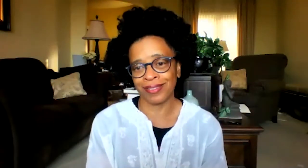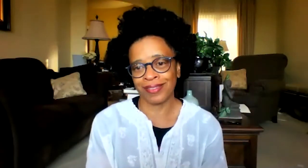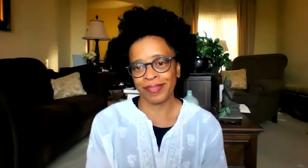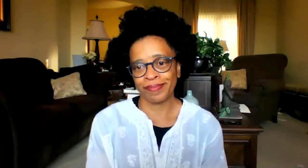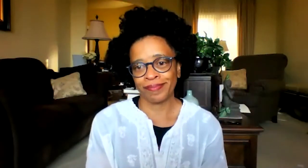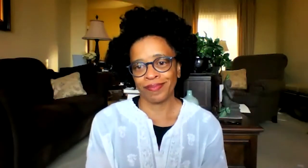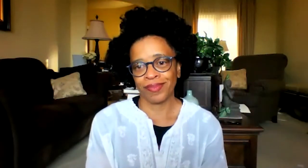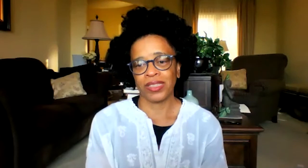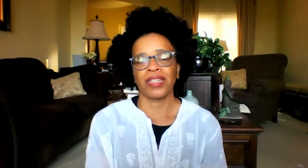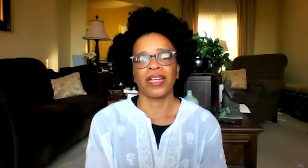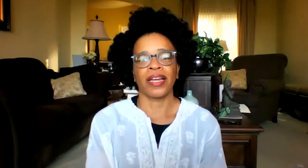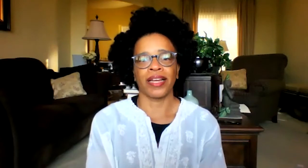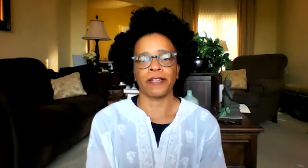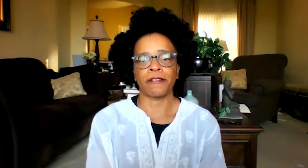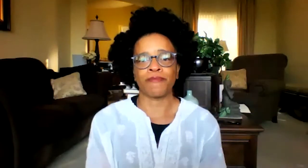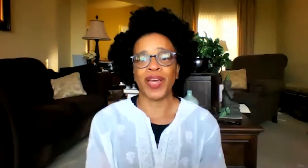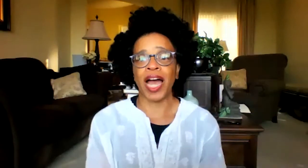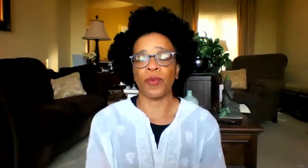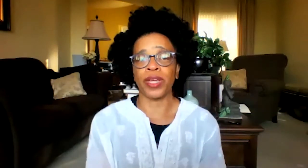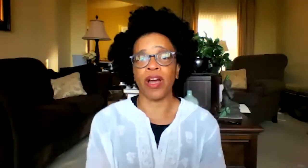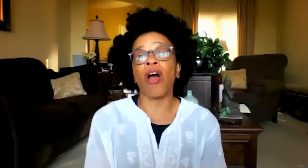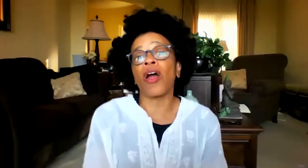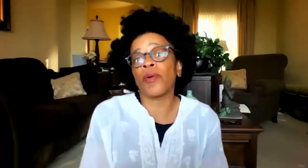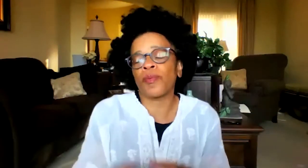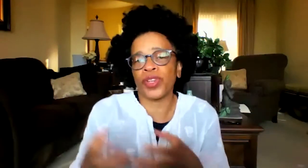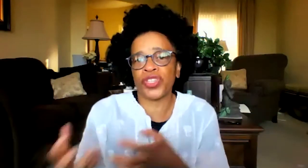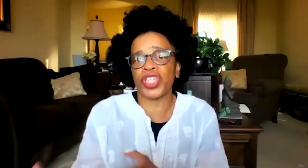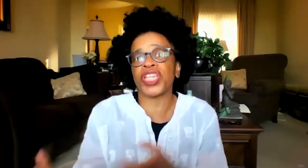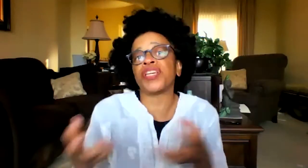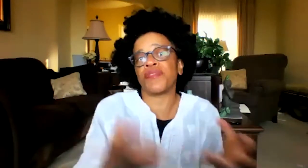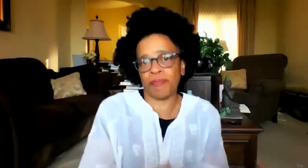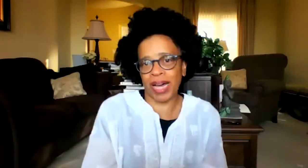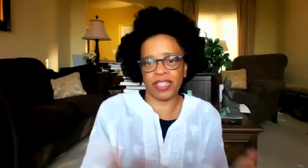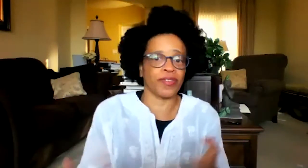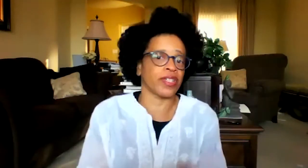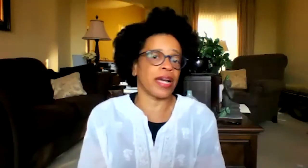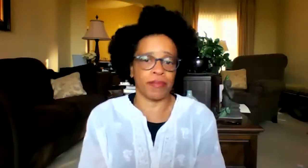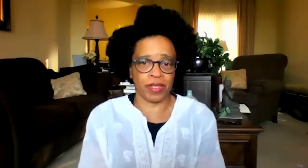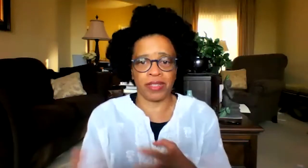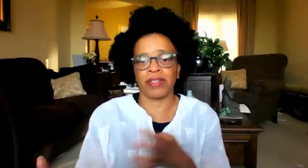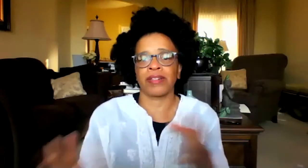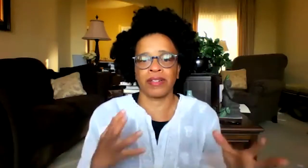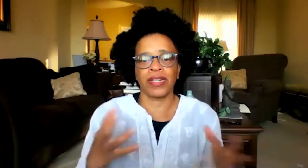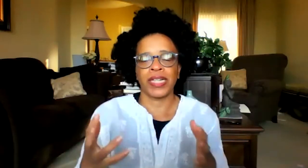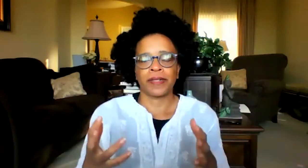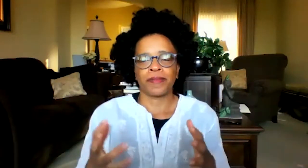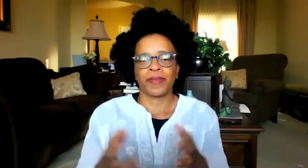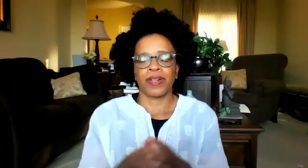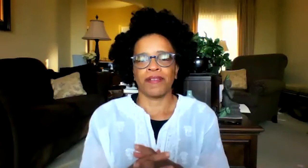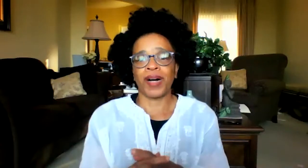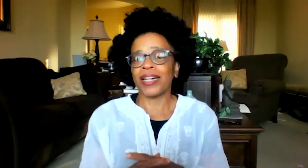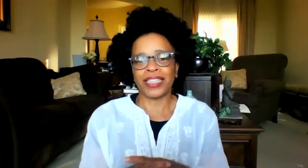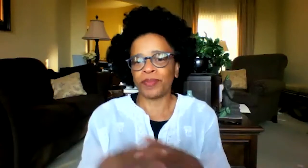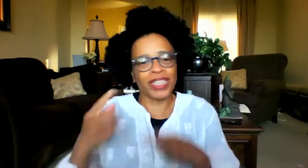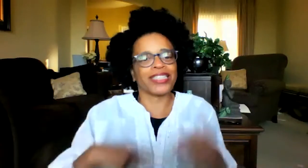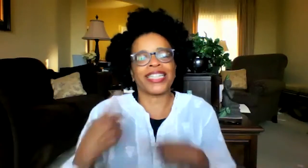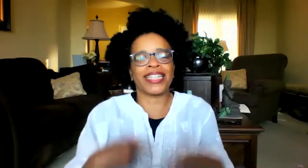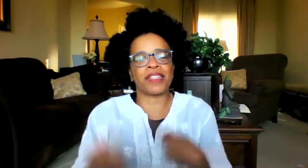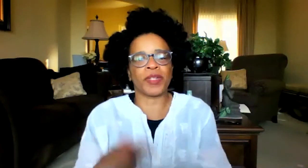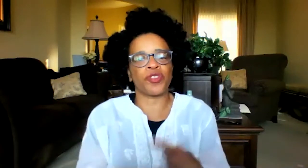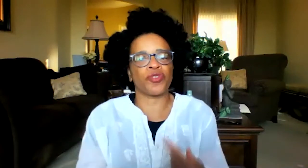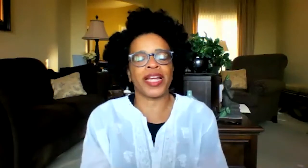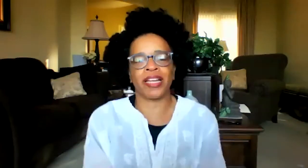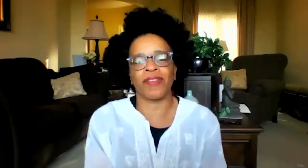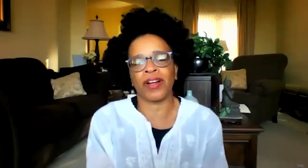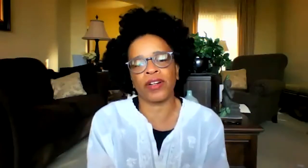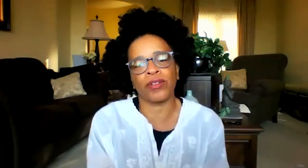bodies and how we are received by different types of bodies, because again,